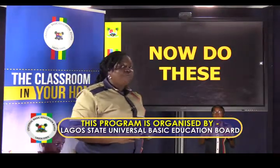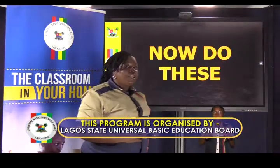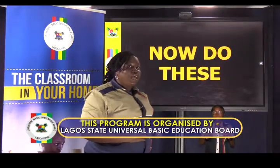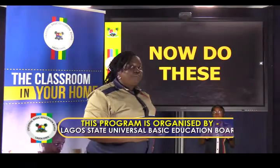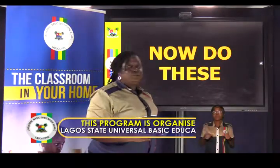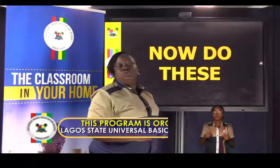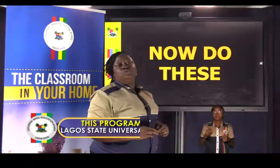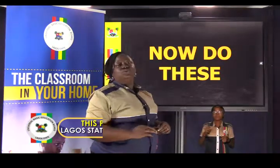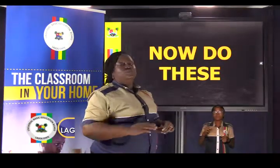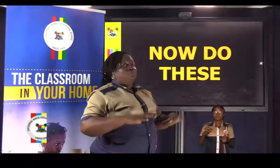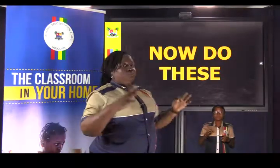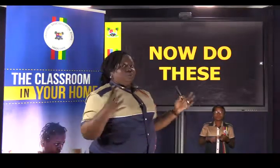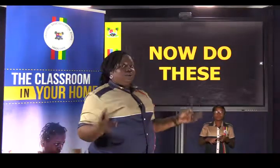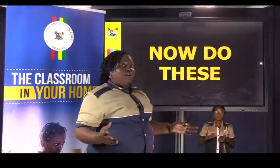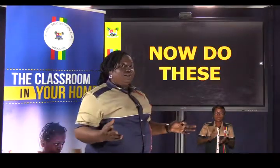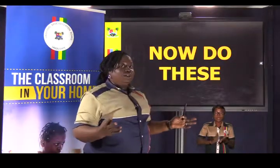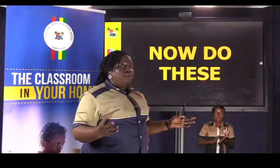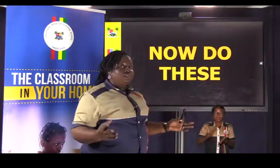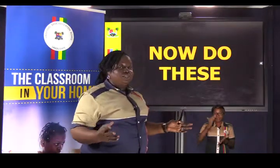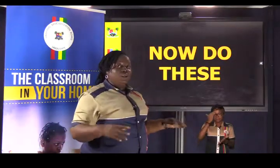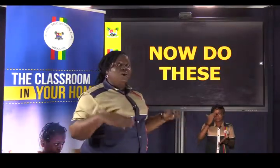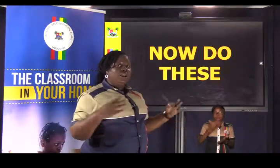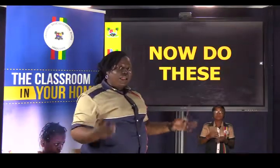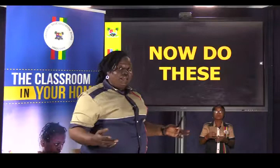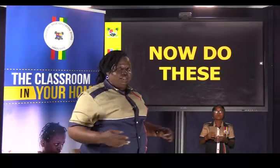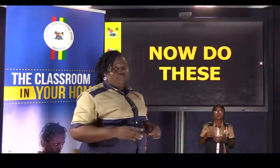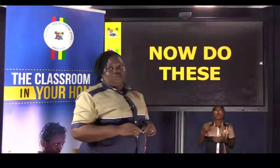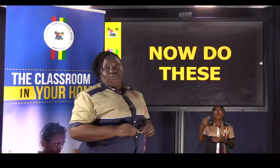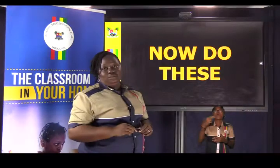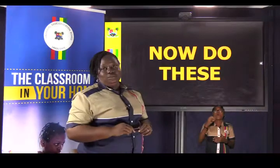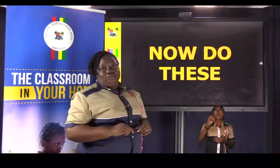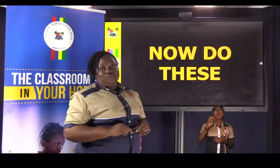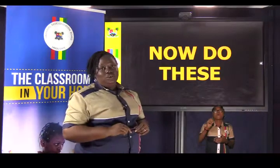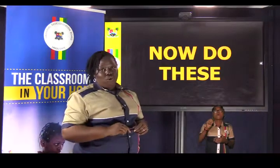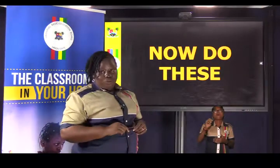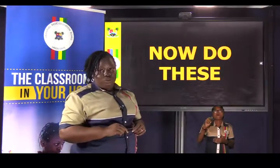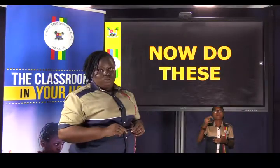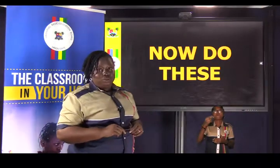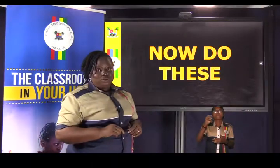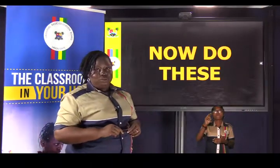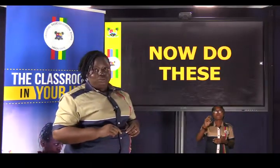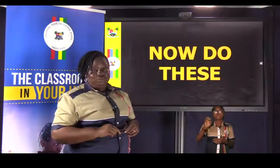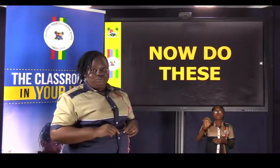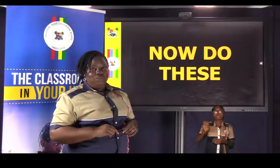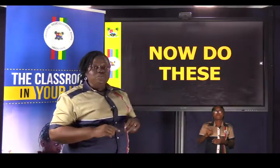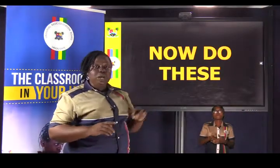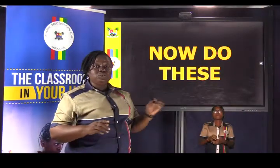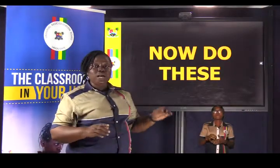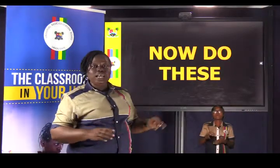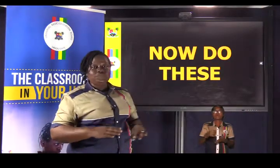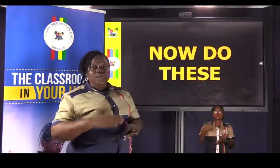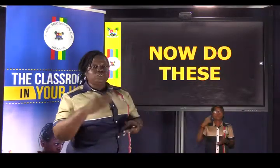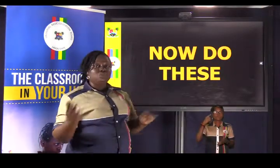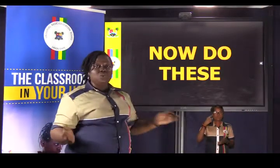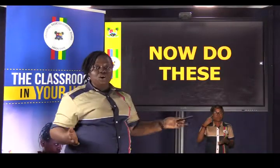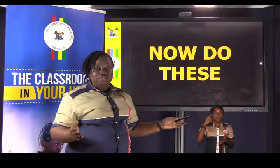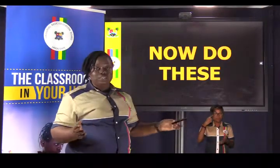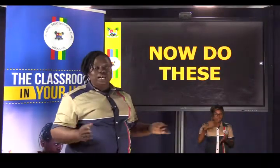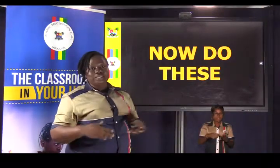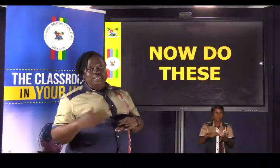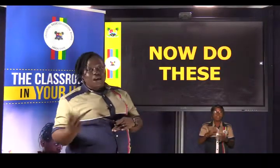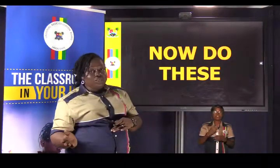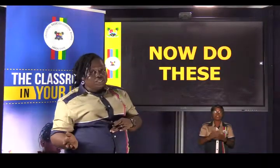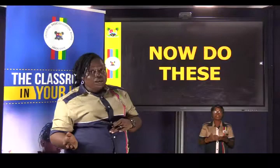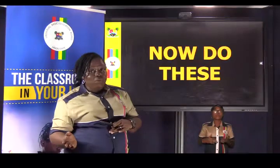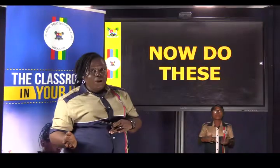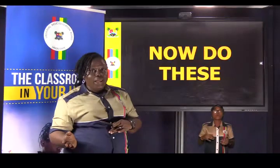We have been able to listen or learn homophones. We've been able to identify some words